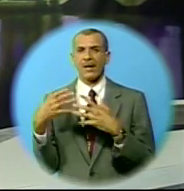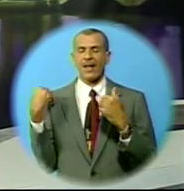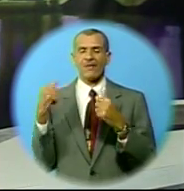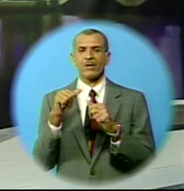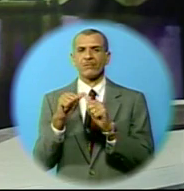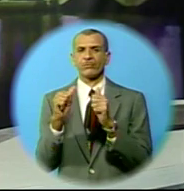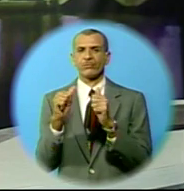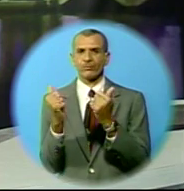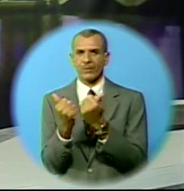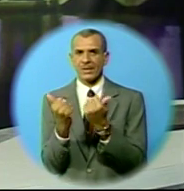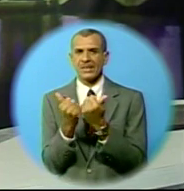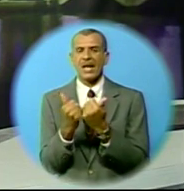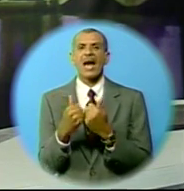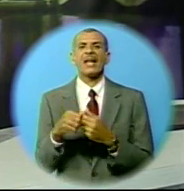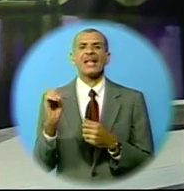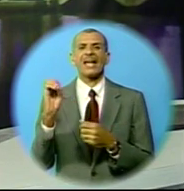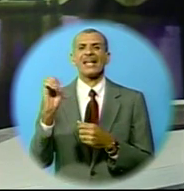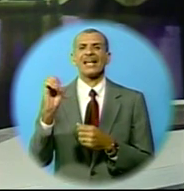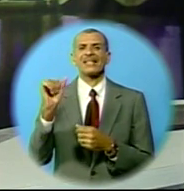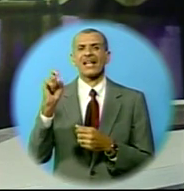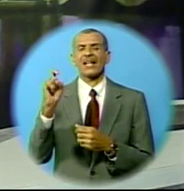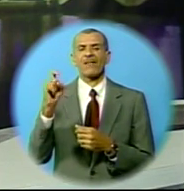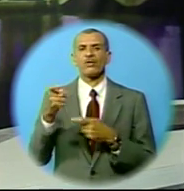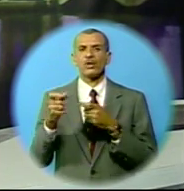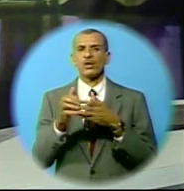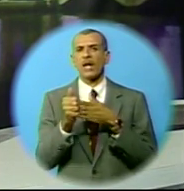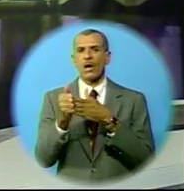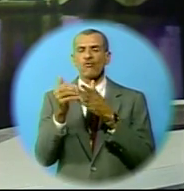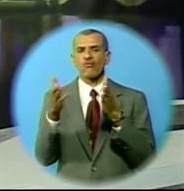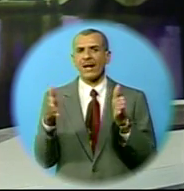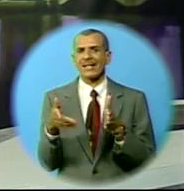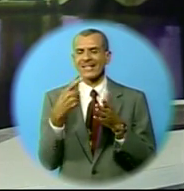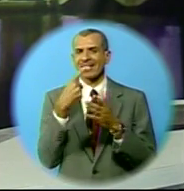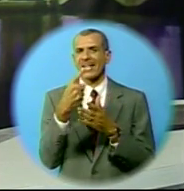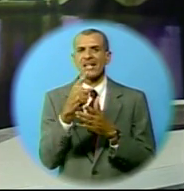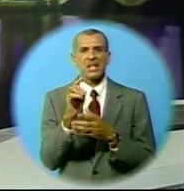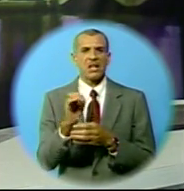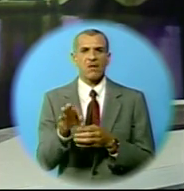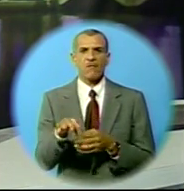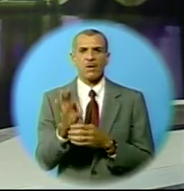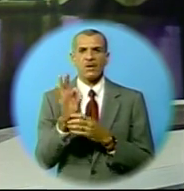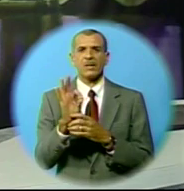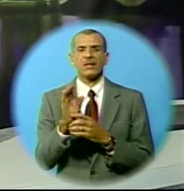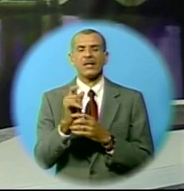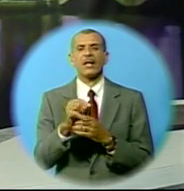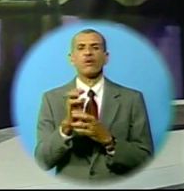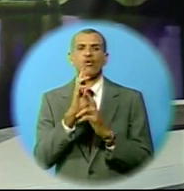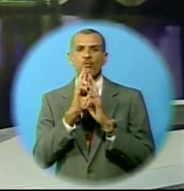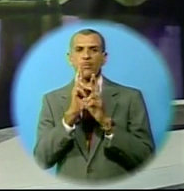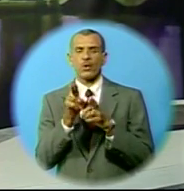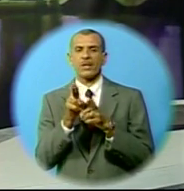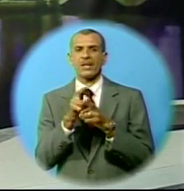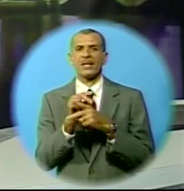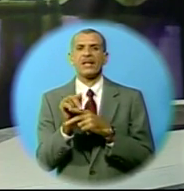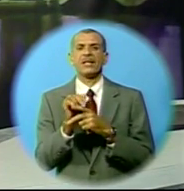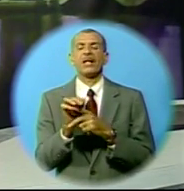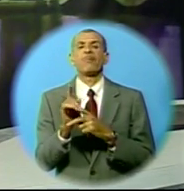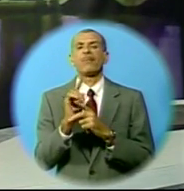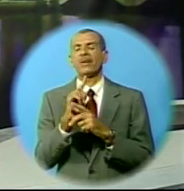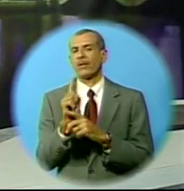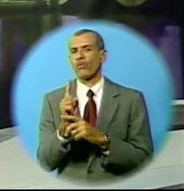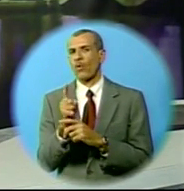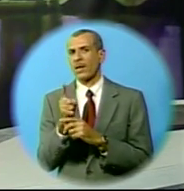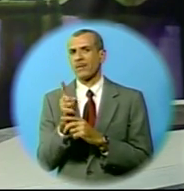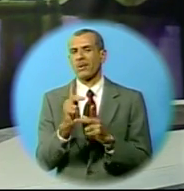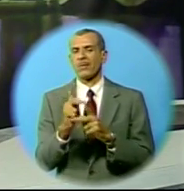James Hospitalis, CARPHA's executive director, says so far no confirmed cases of the Ebola virus have been reported. However, he